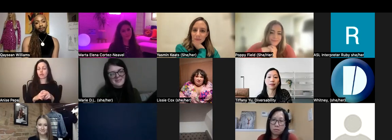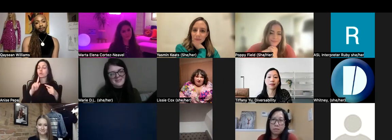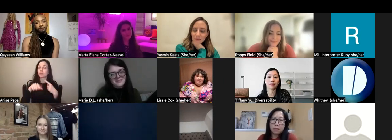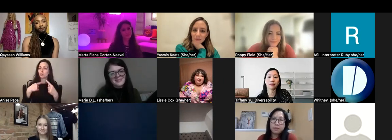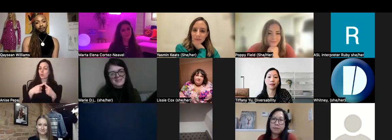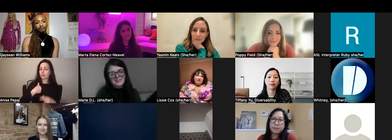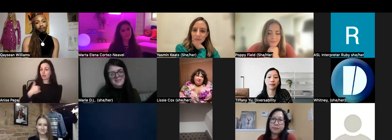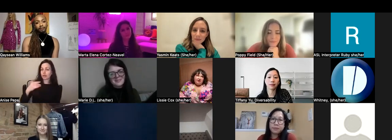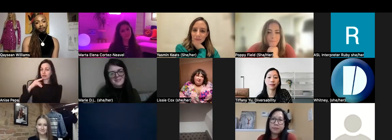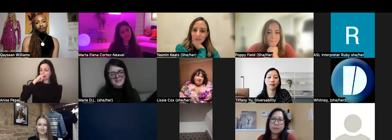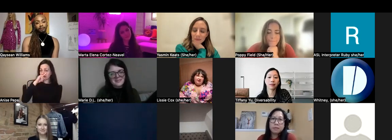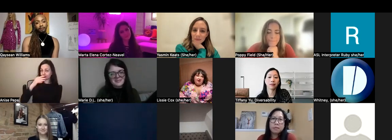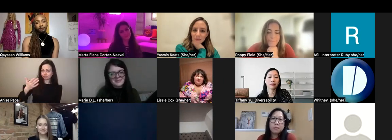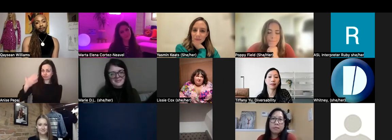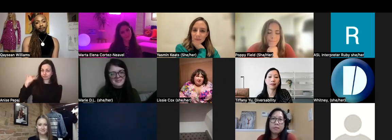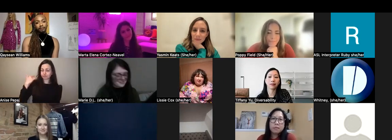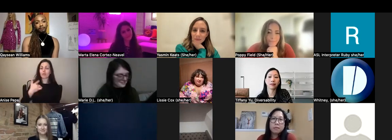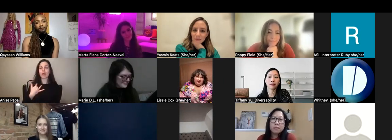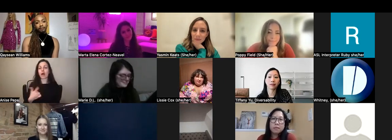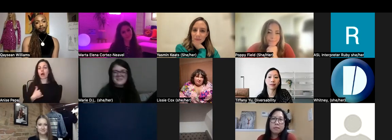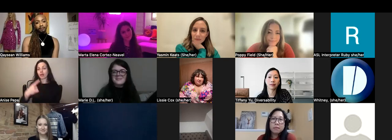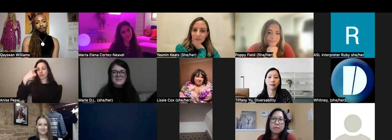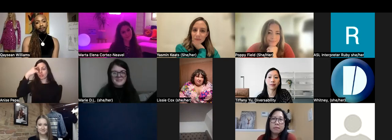kid, I literally thought that I was like